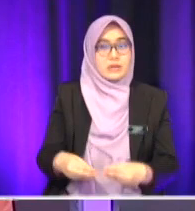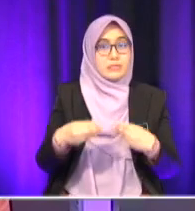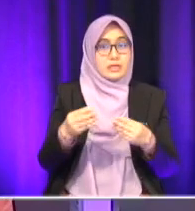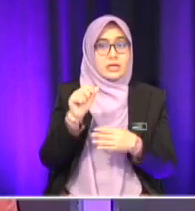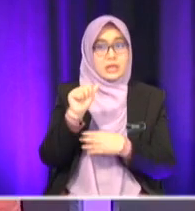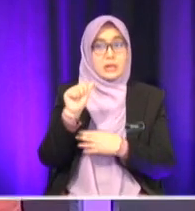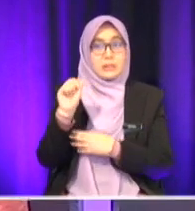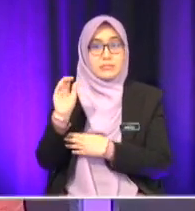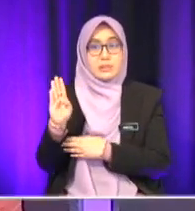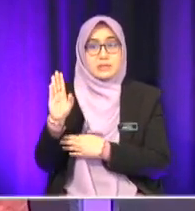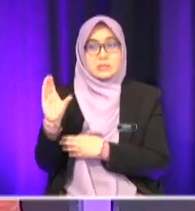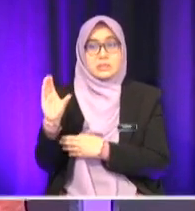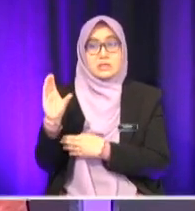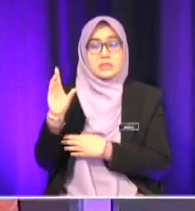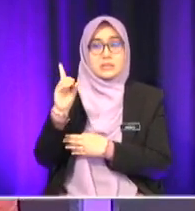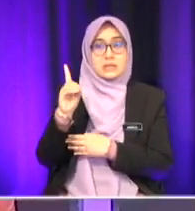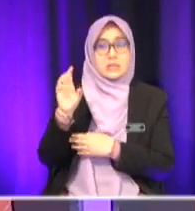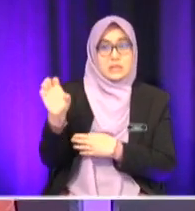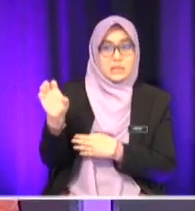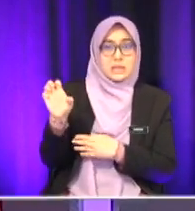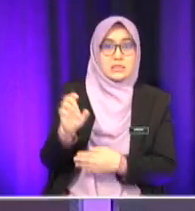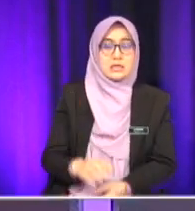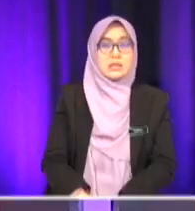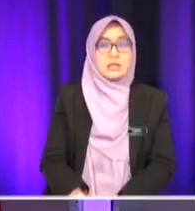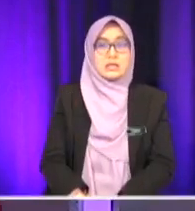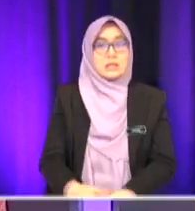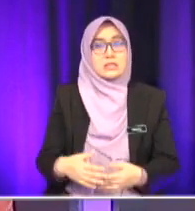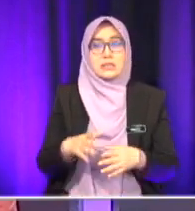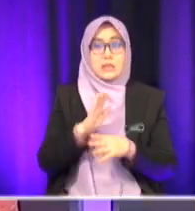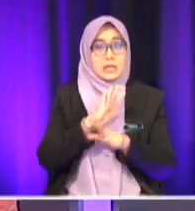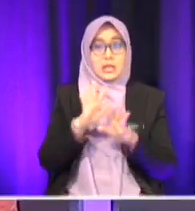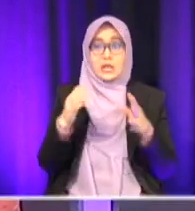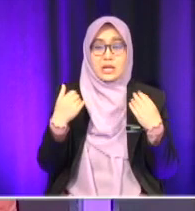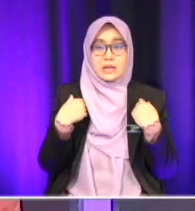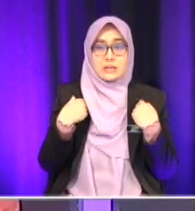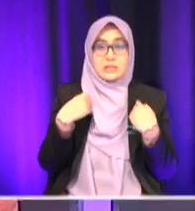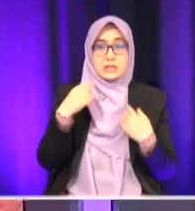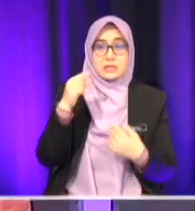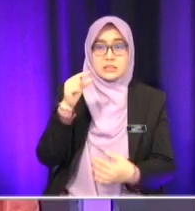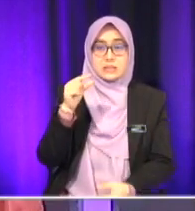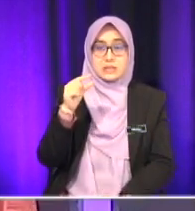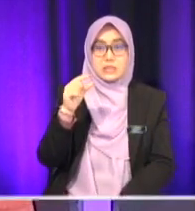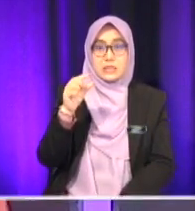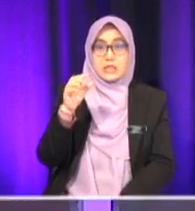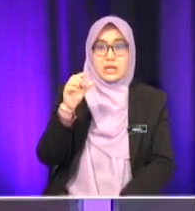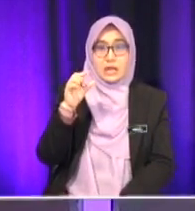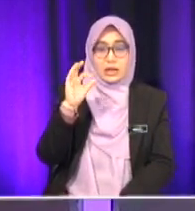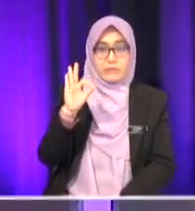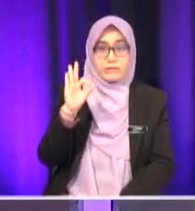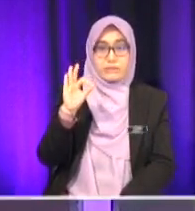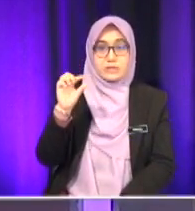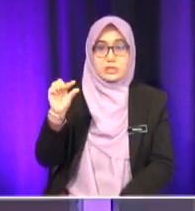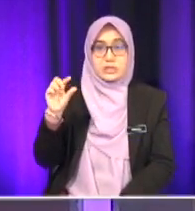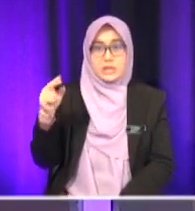So there is no F, G, and H. So if there is no F, G, and H, then you write